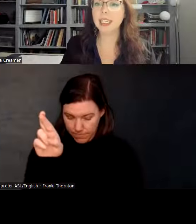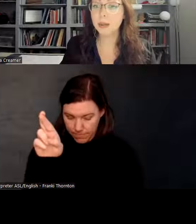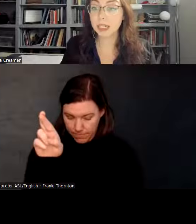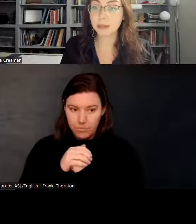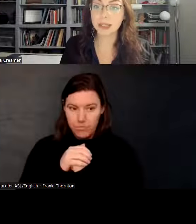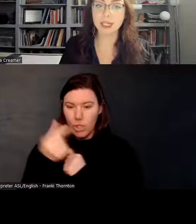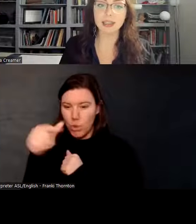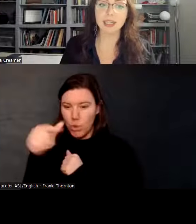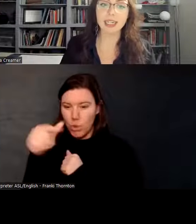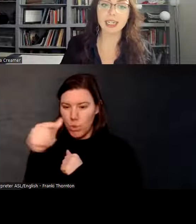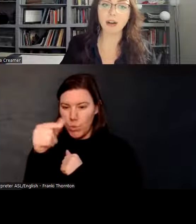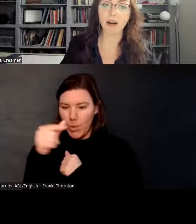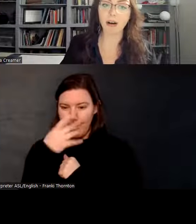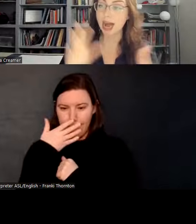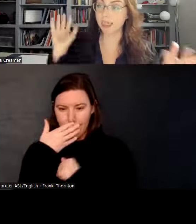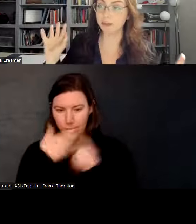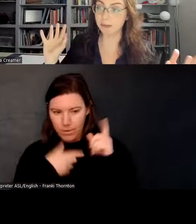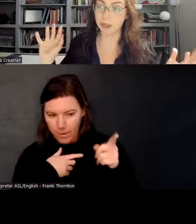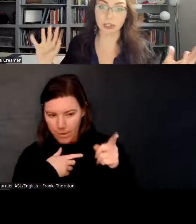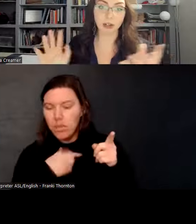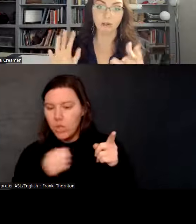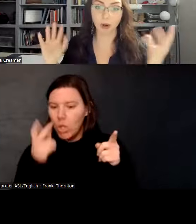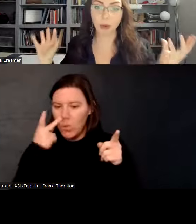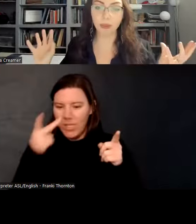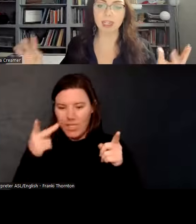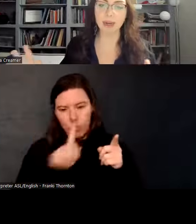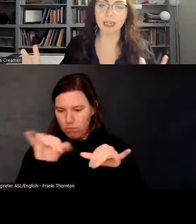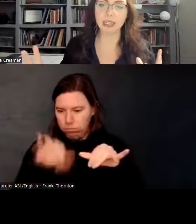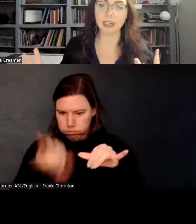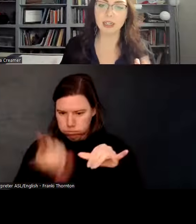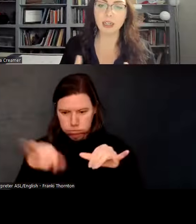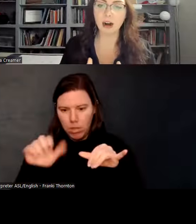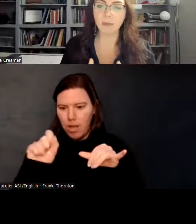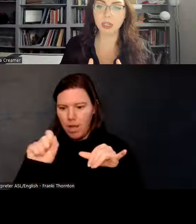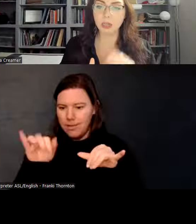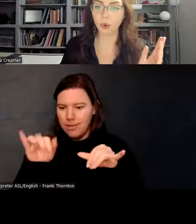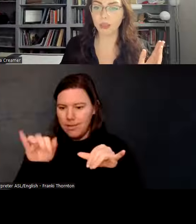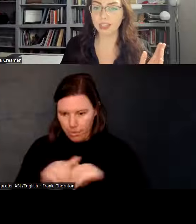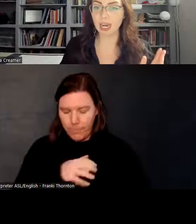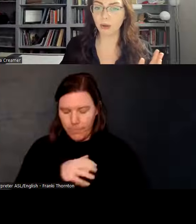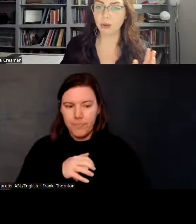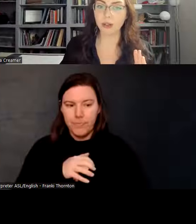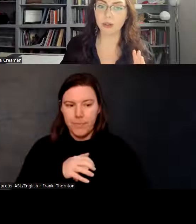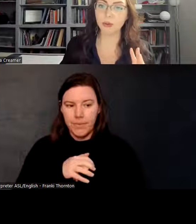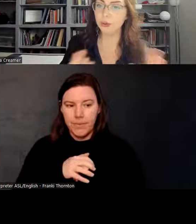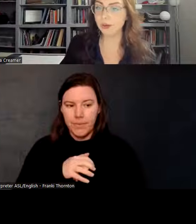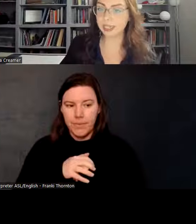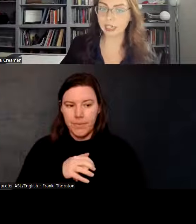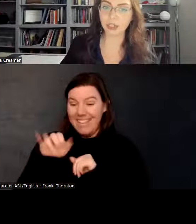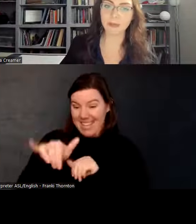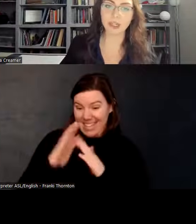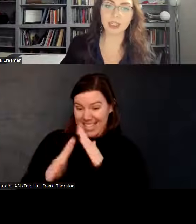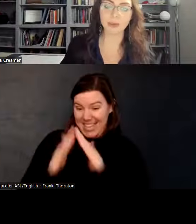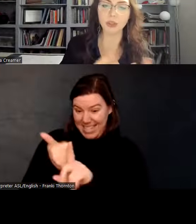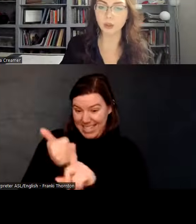In the Neo-Assyrian period, the city saw a massive period of growth, expanding to the north and south to include new